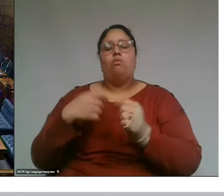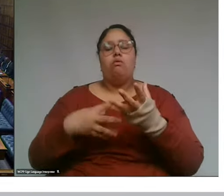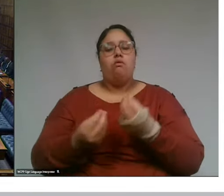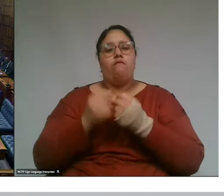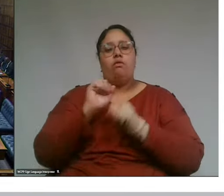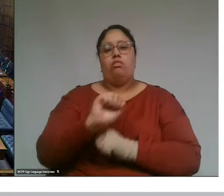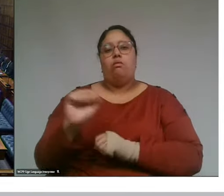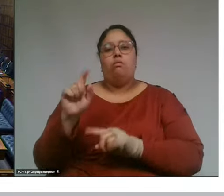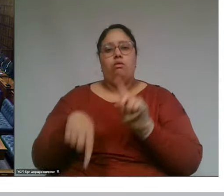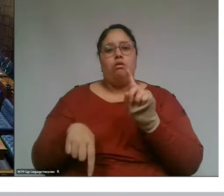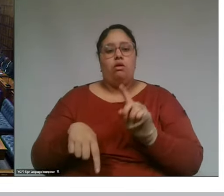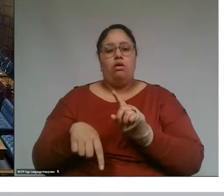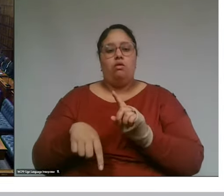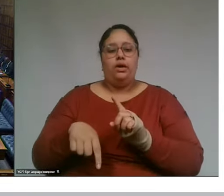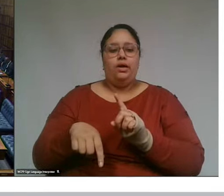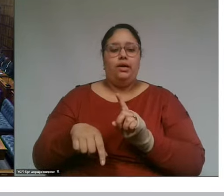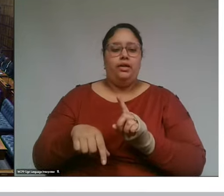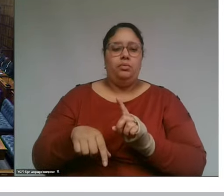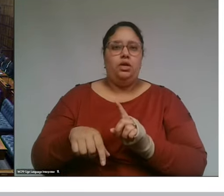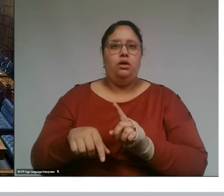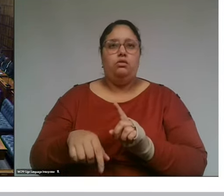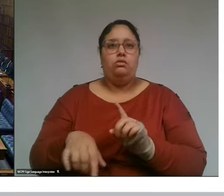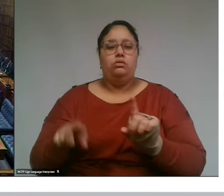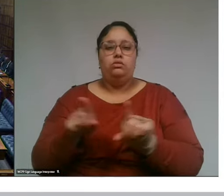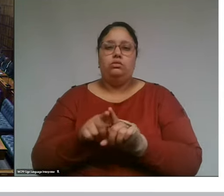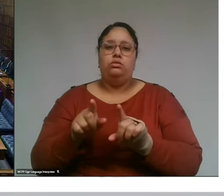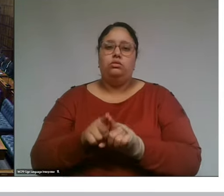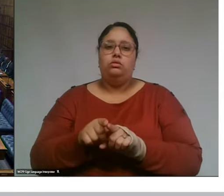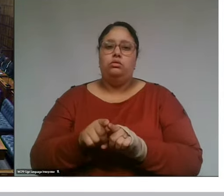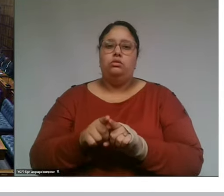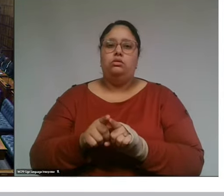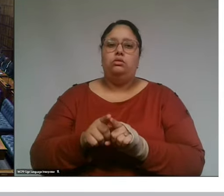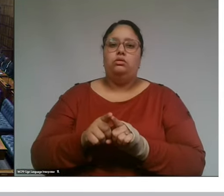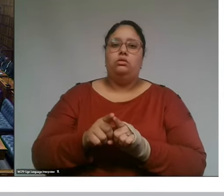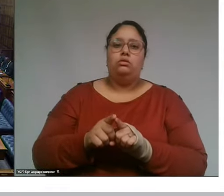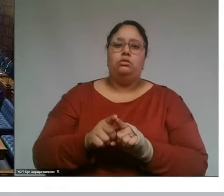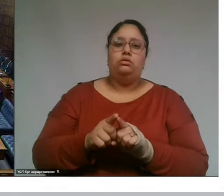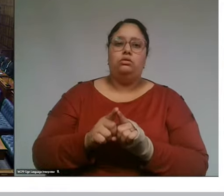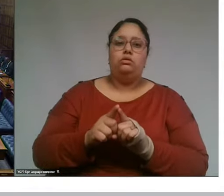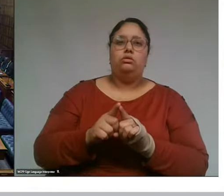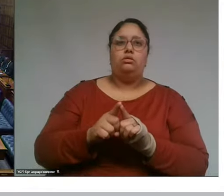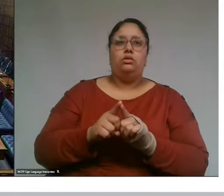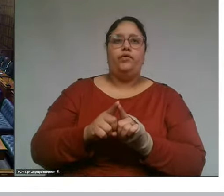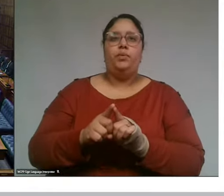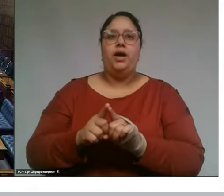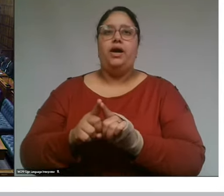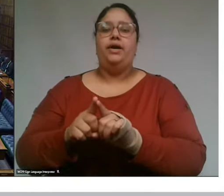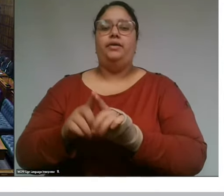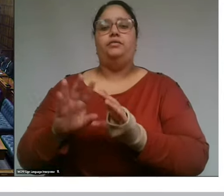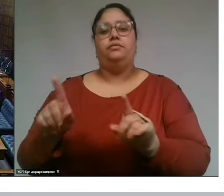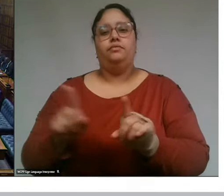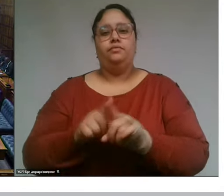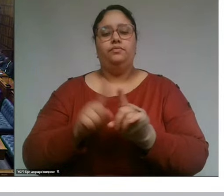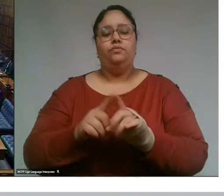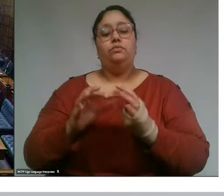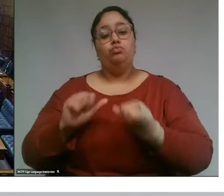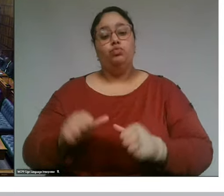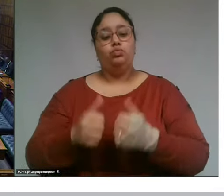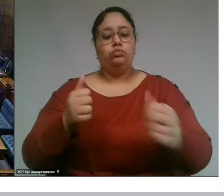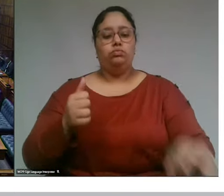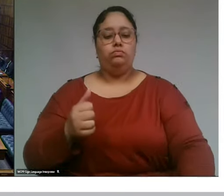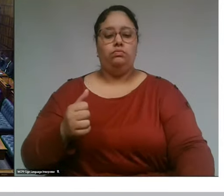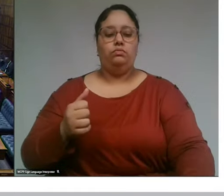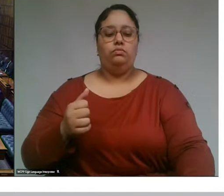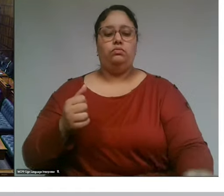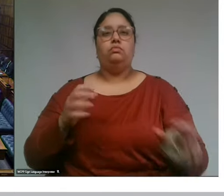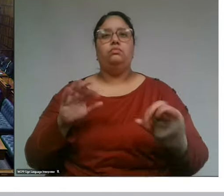them um we we still have a very compelling proposition and we we've packaged an excellent set